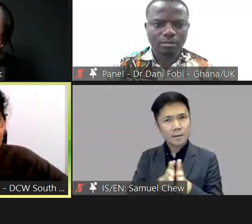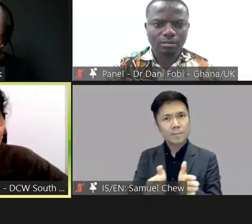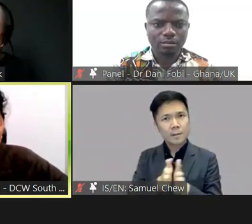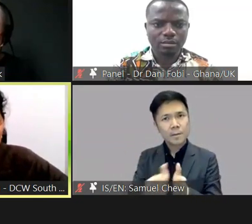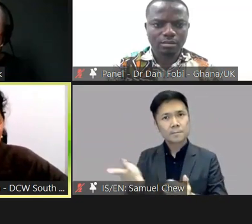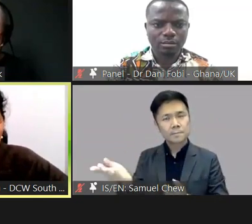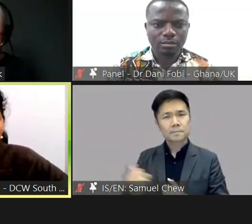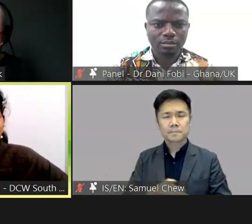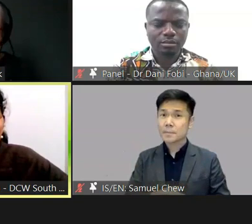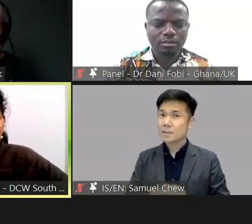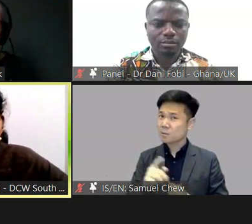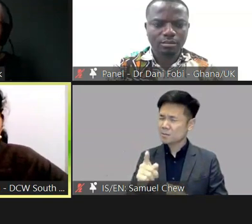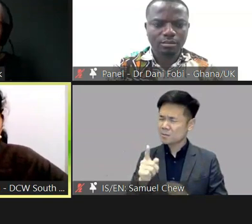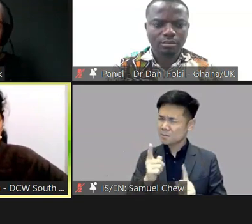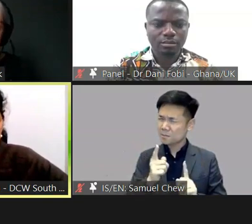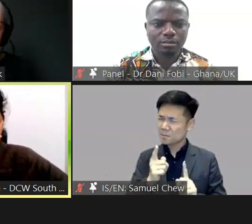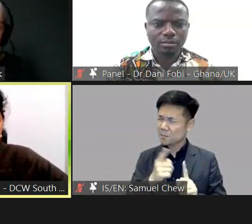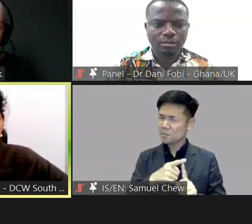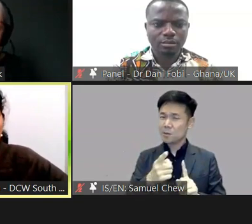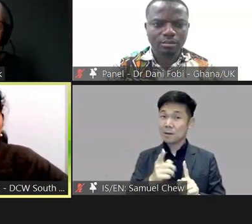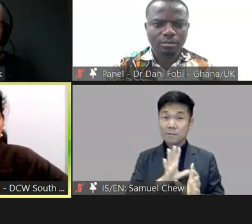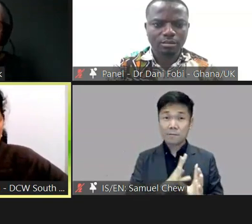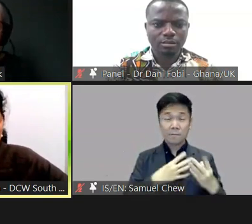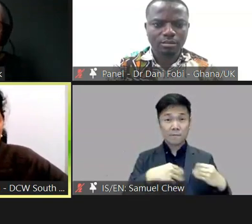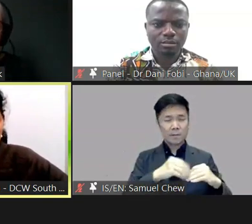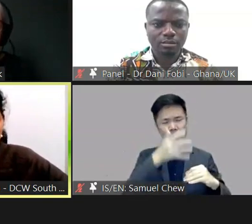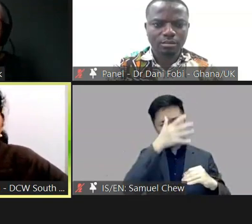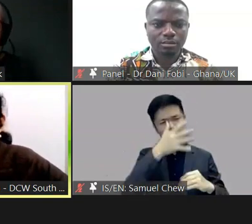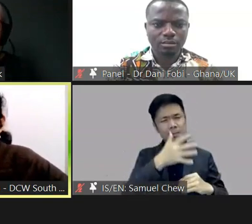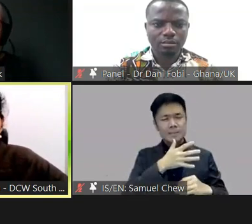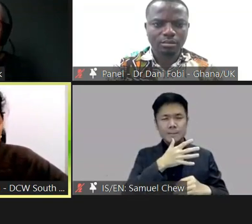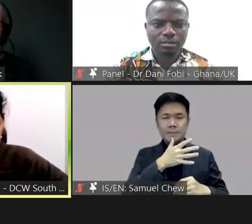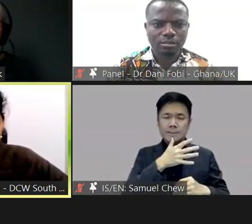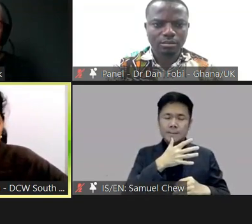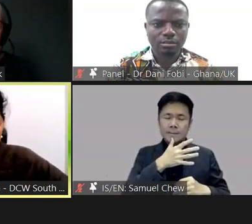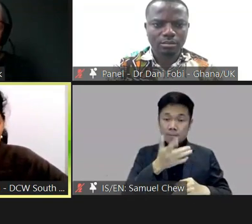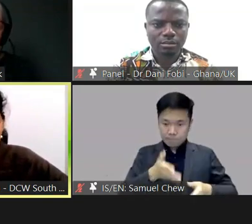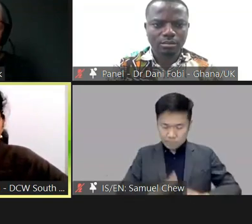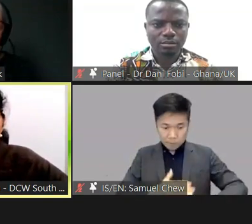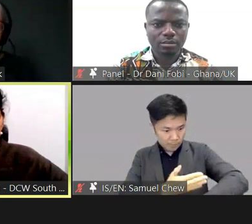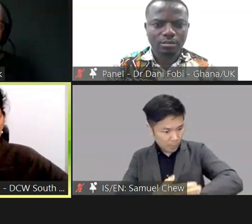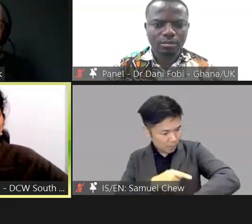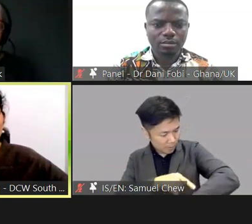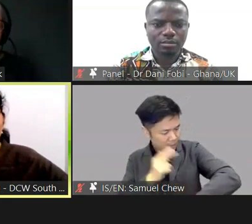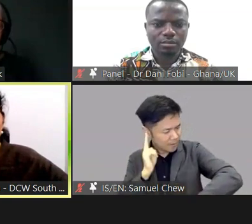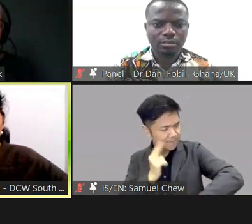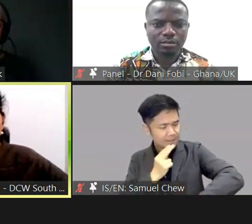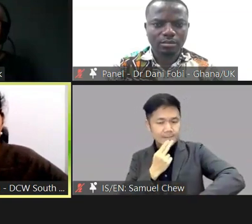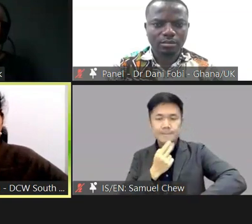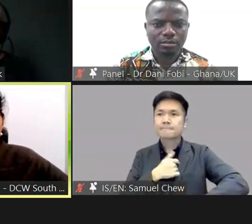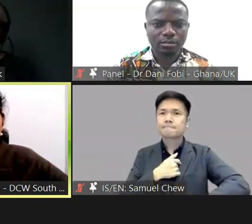ask questions about their fears that they have for the child or any questions that they have. So because the